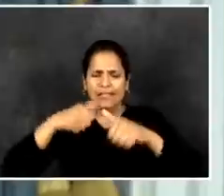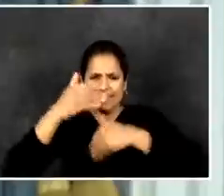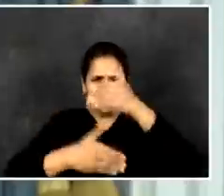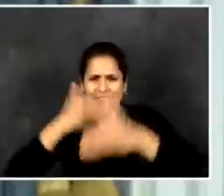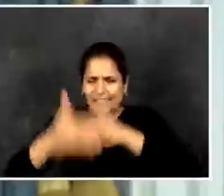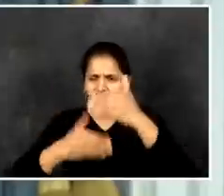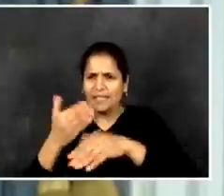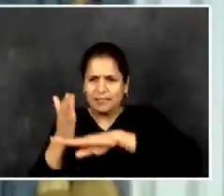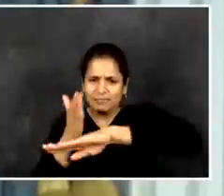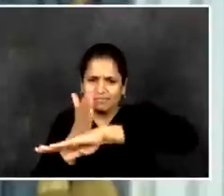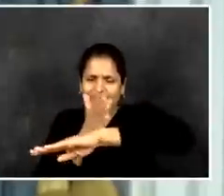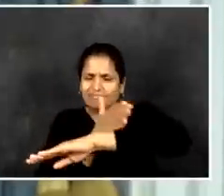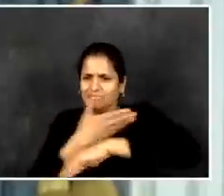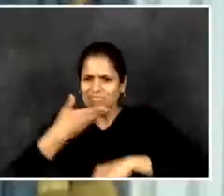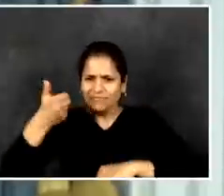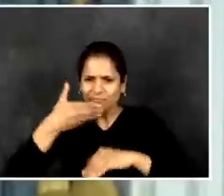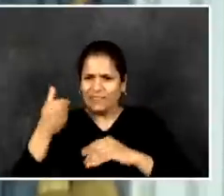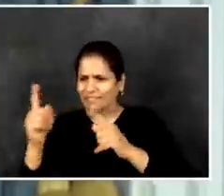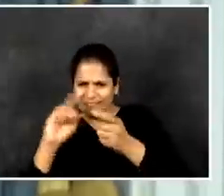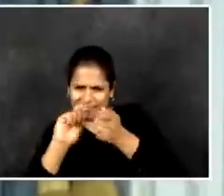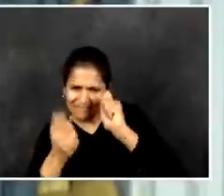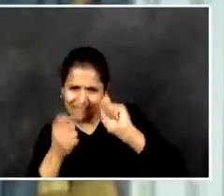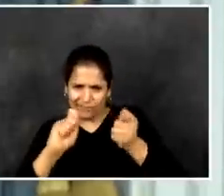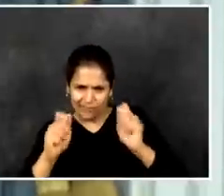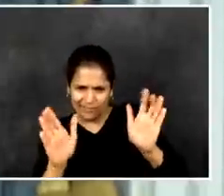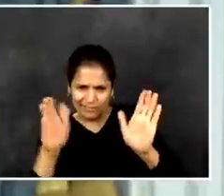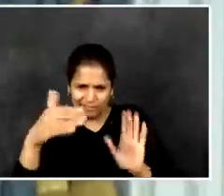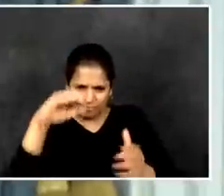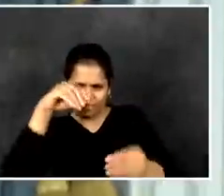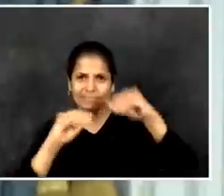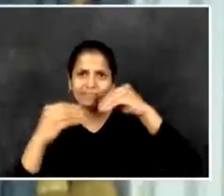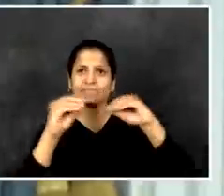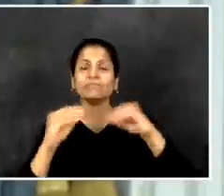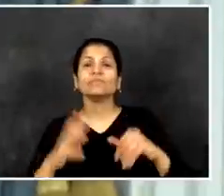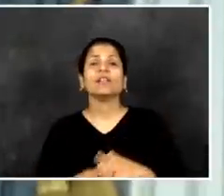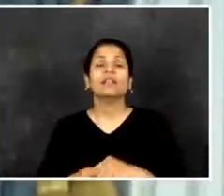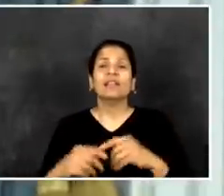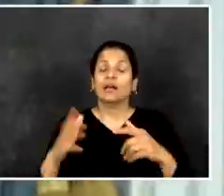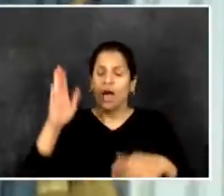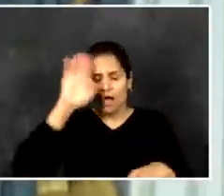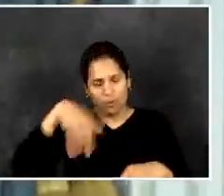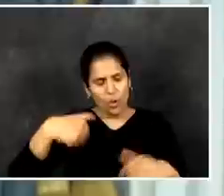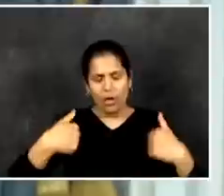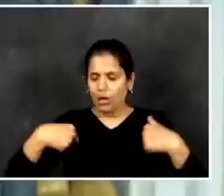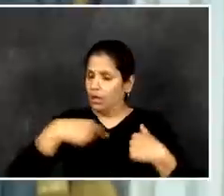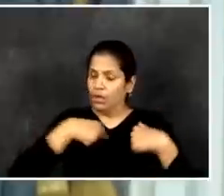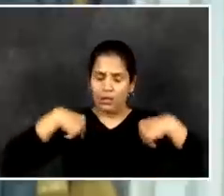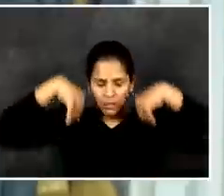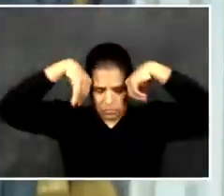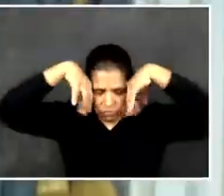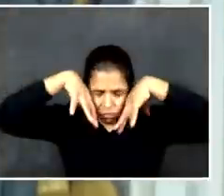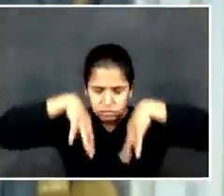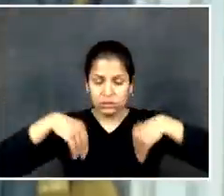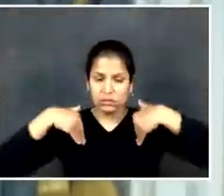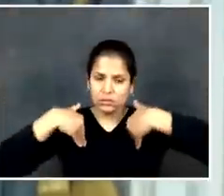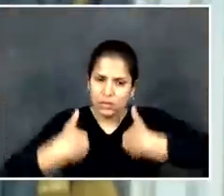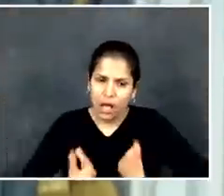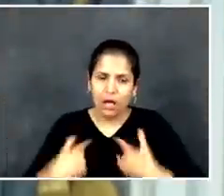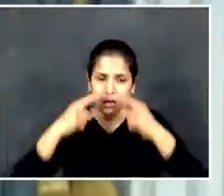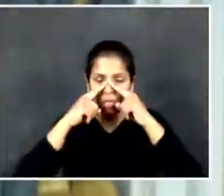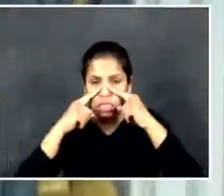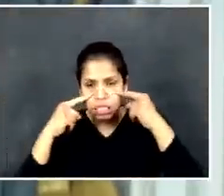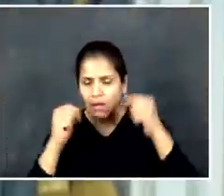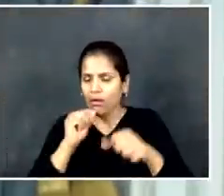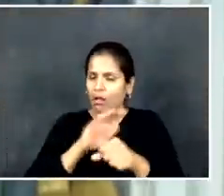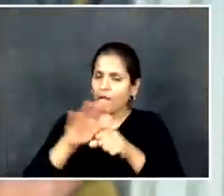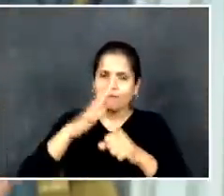a real good boost when they were exhausted to push on. And I also think that, you know, that's what engineers do all the time. That's